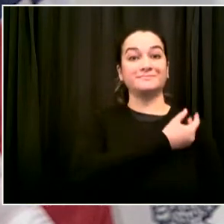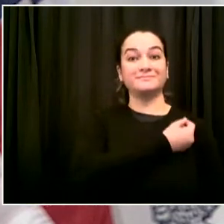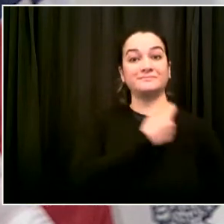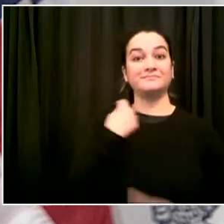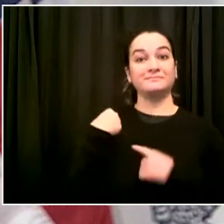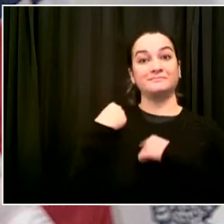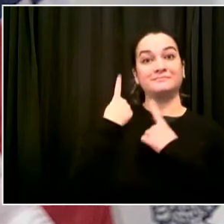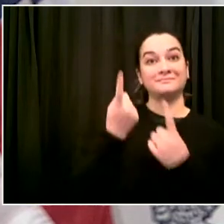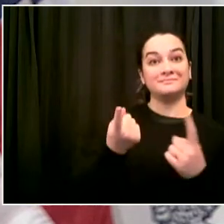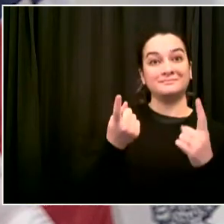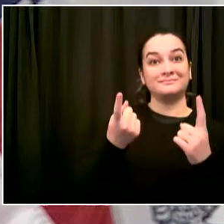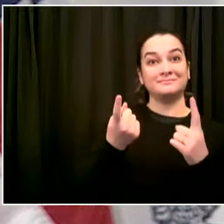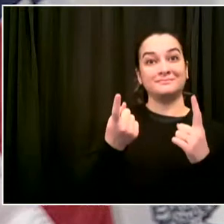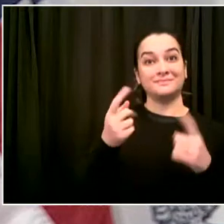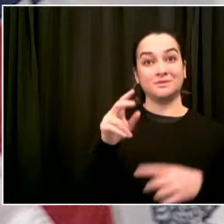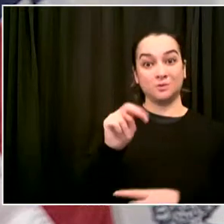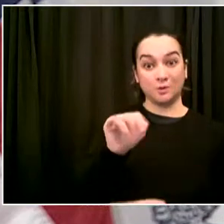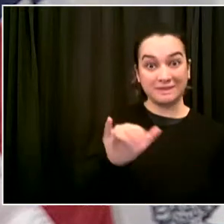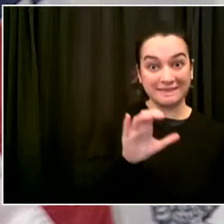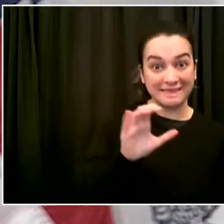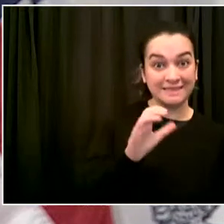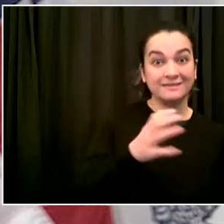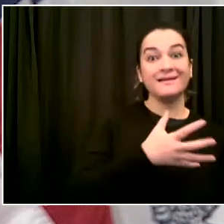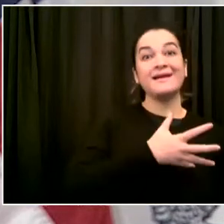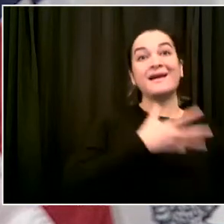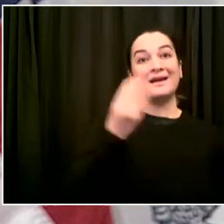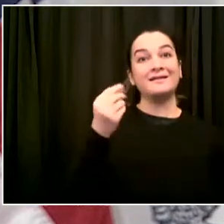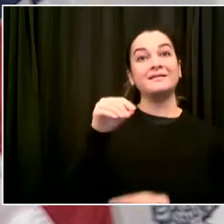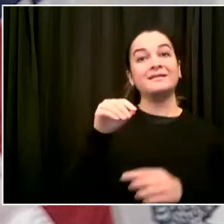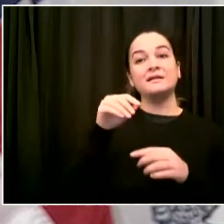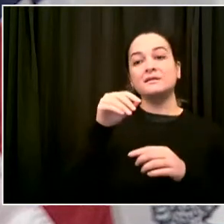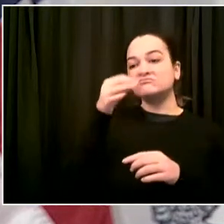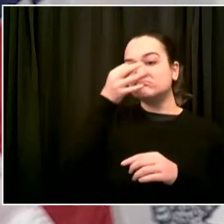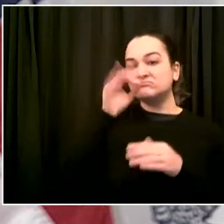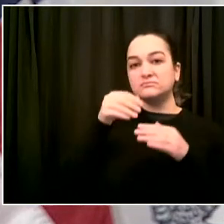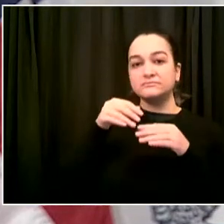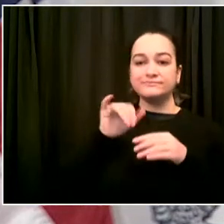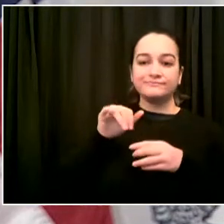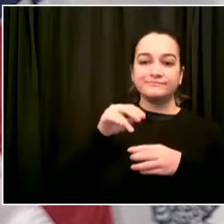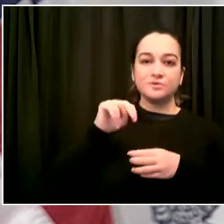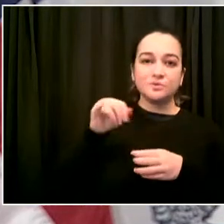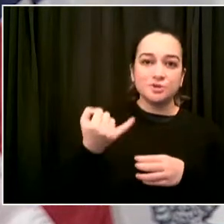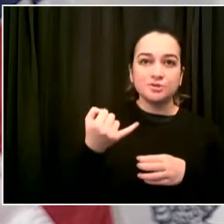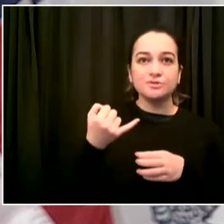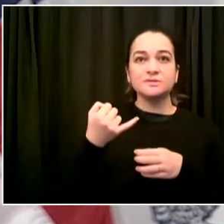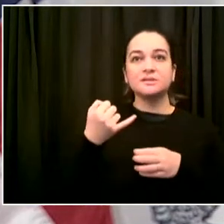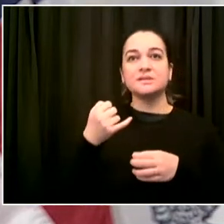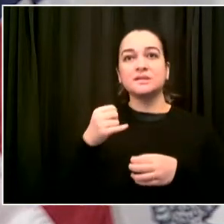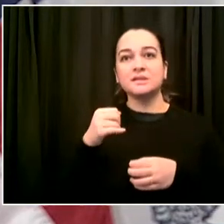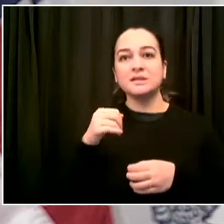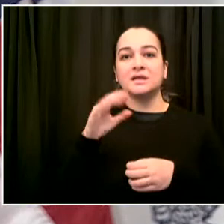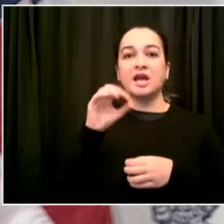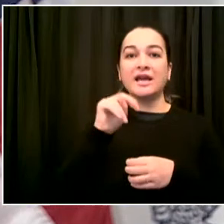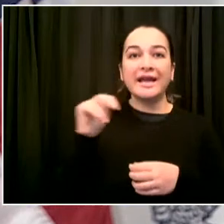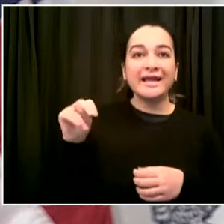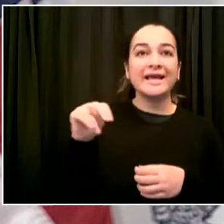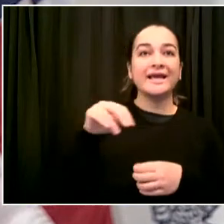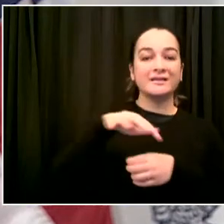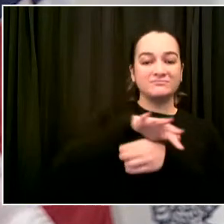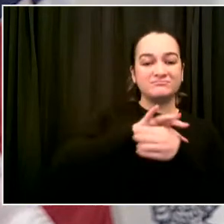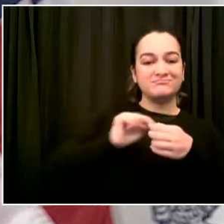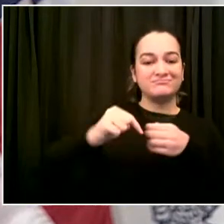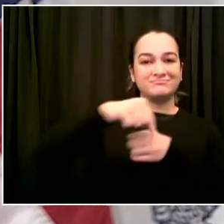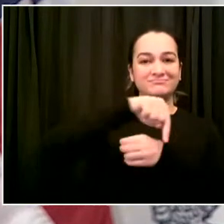gotten their own allotment, and we really want to make sure that people who live in the suburbs to the maximum extent possible, live in other states to the maximum extent